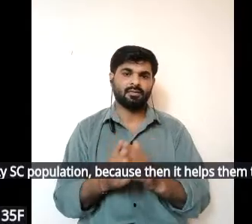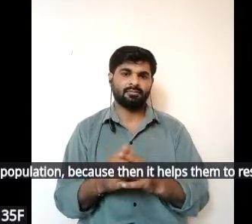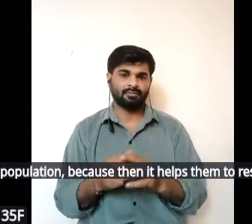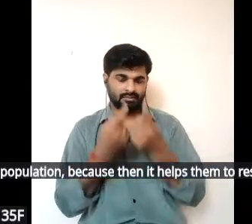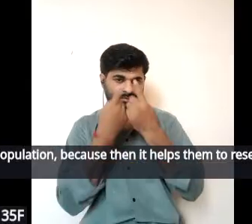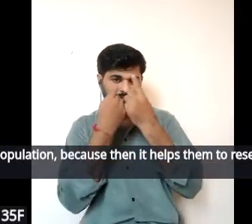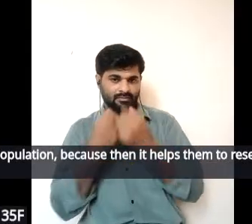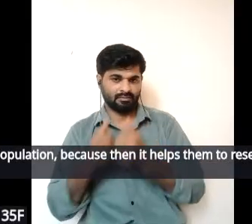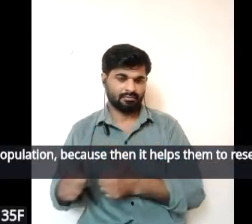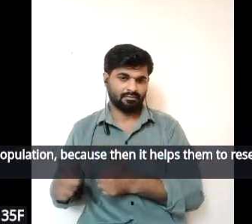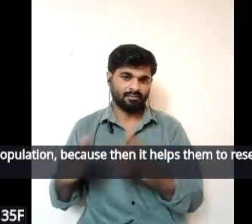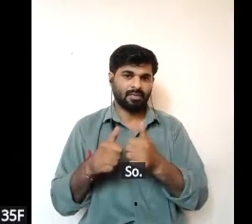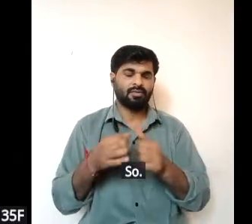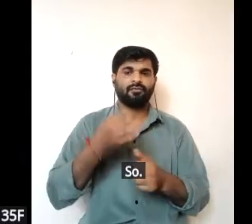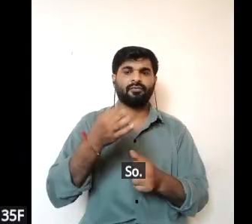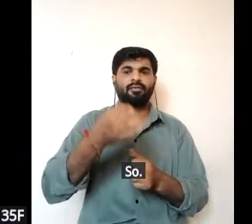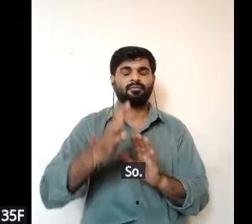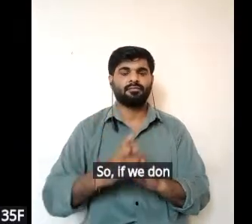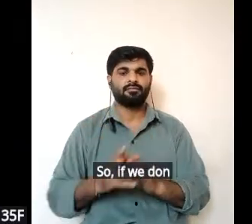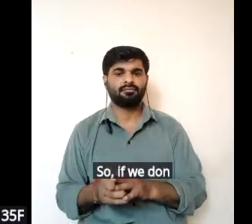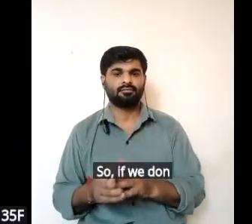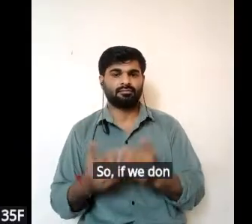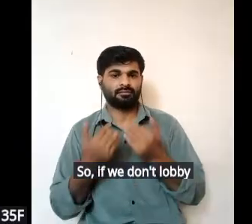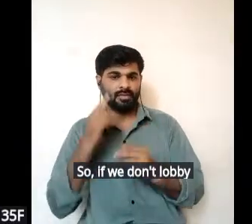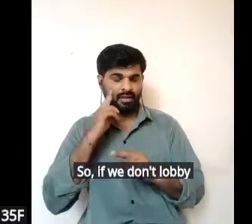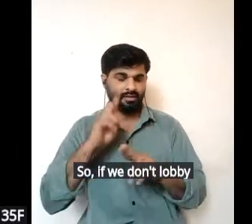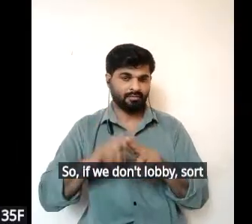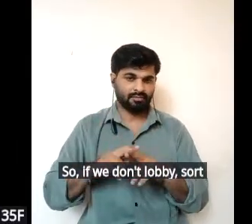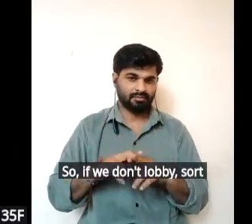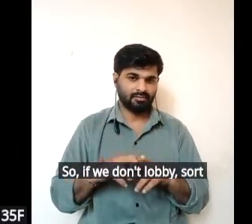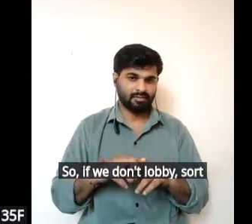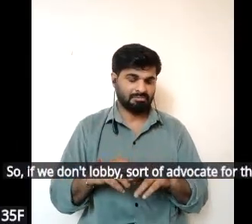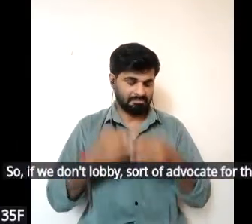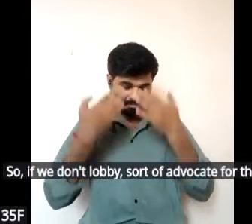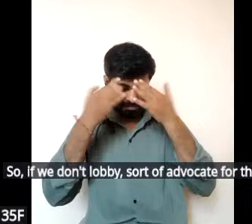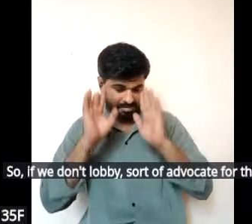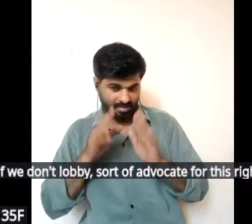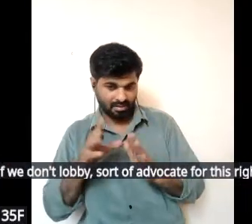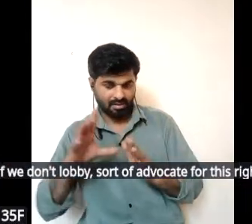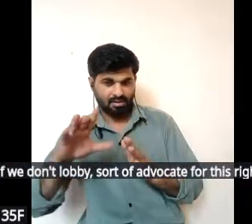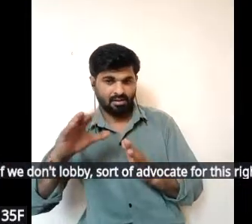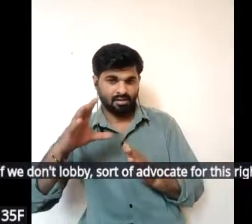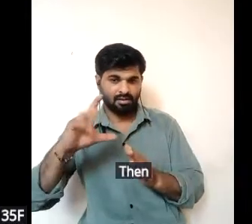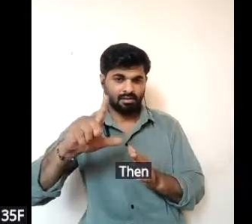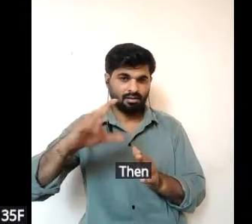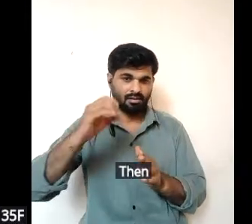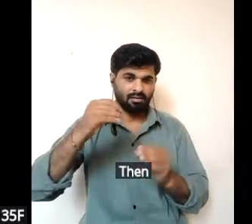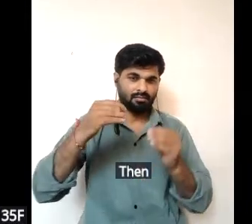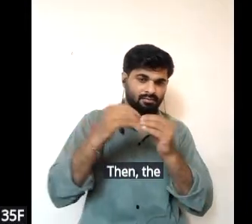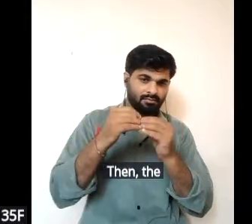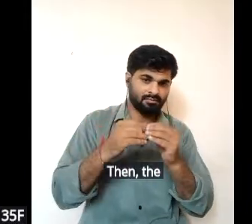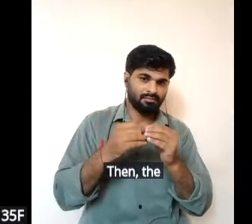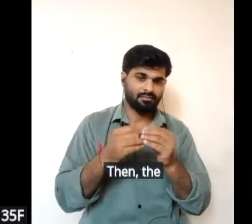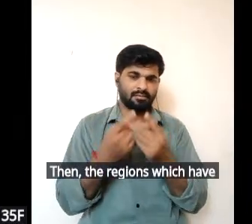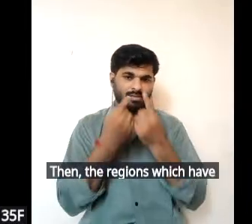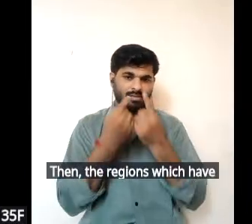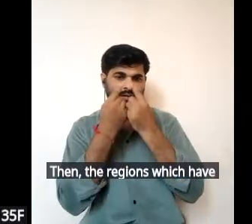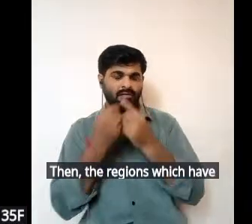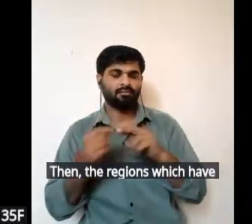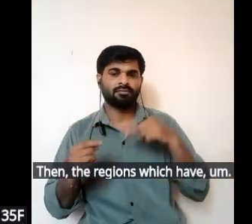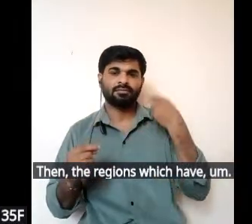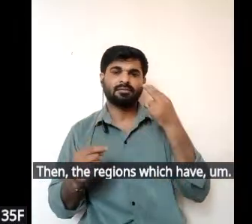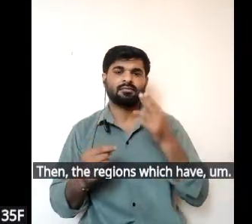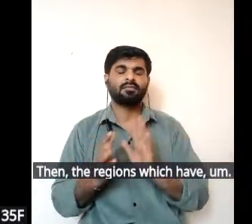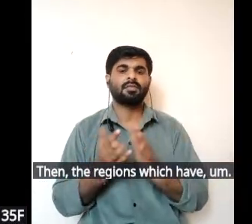future. So if we don't lobby, sort of advocate for this right now, then the regions which have